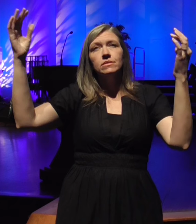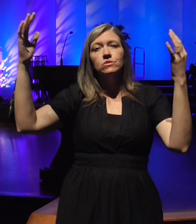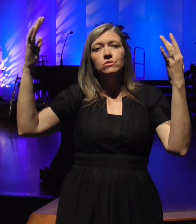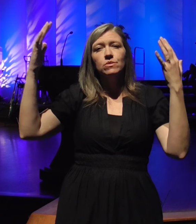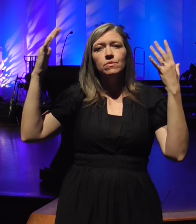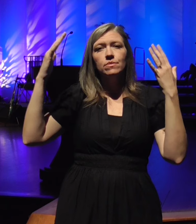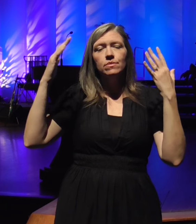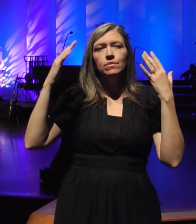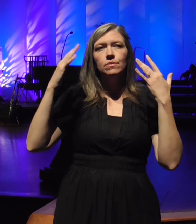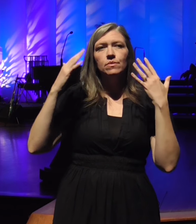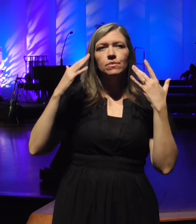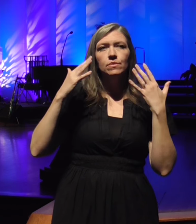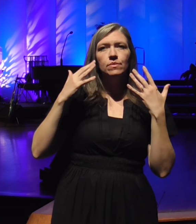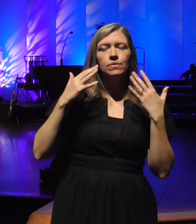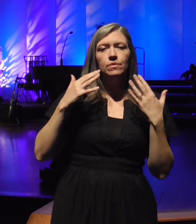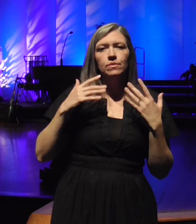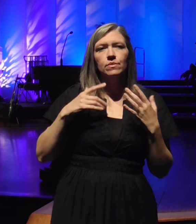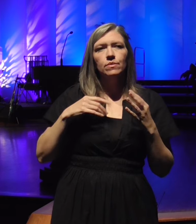let the